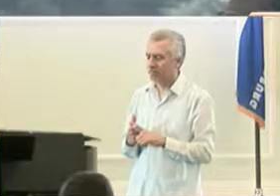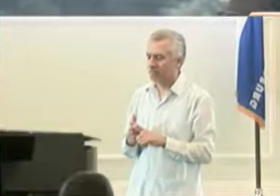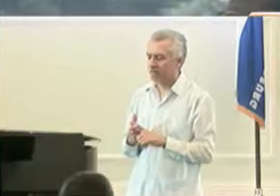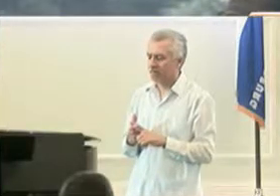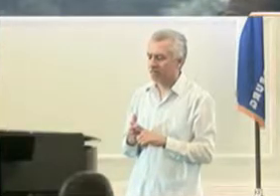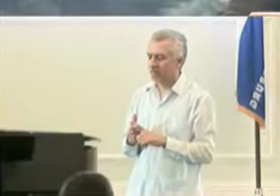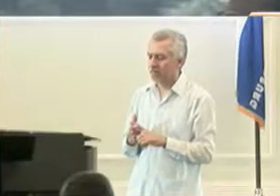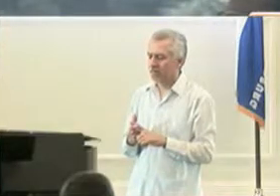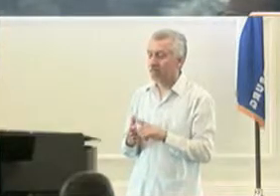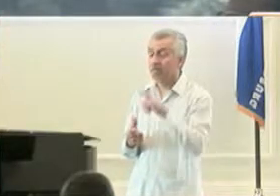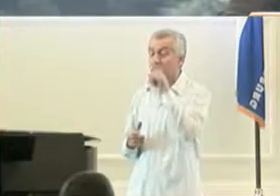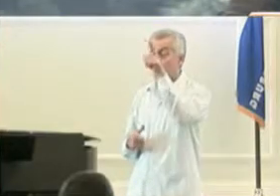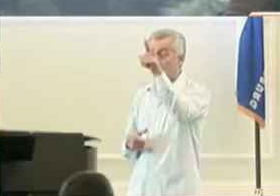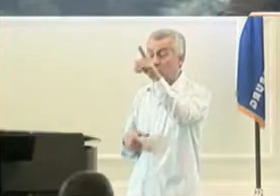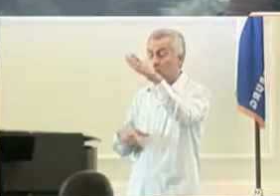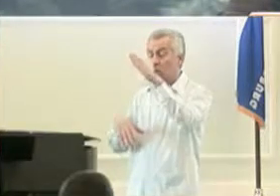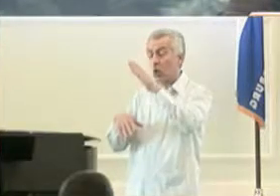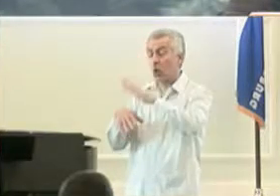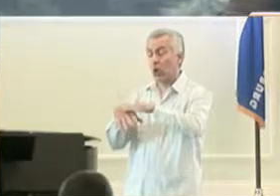you call us to you.